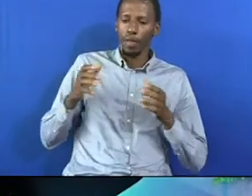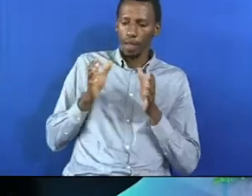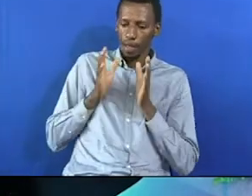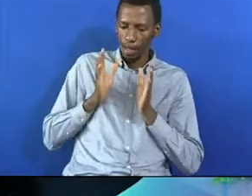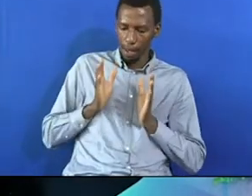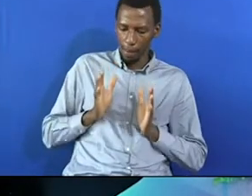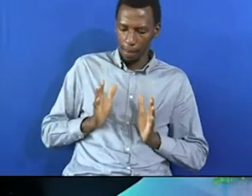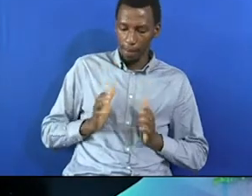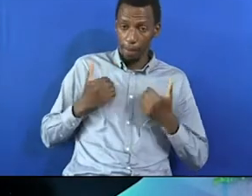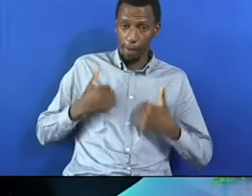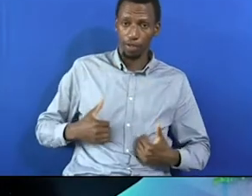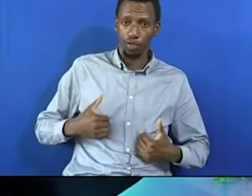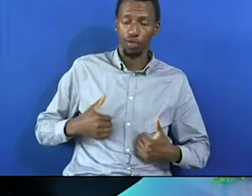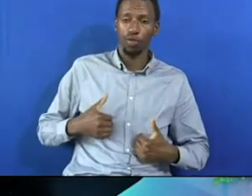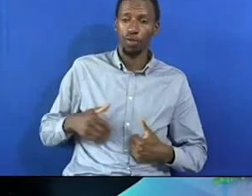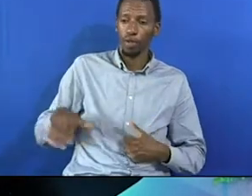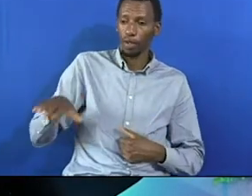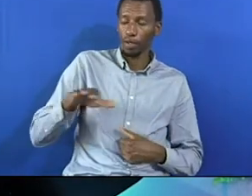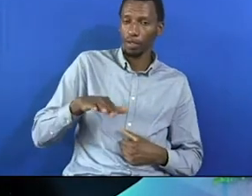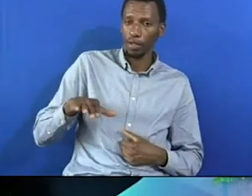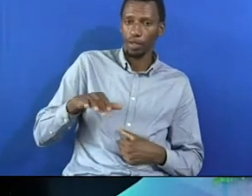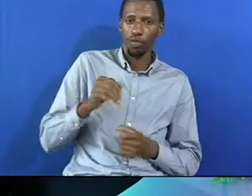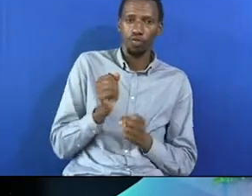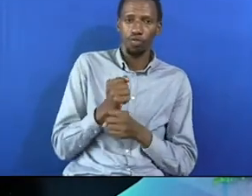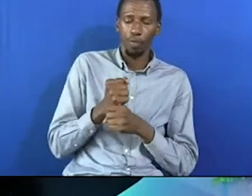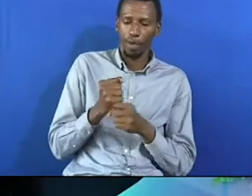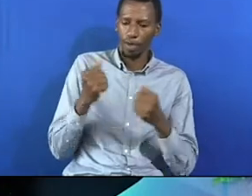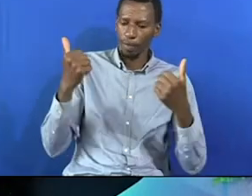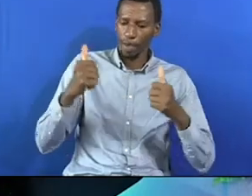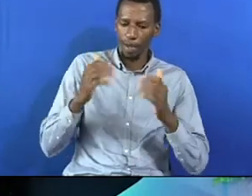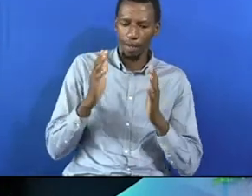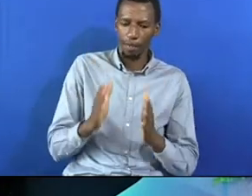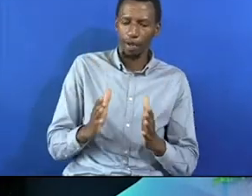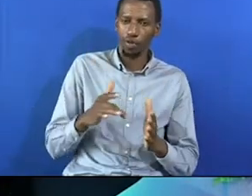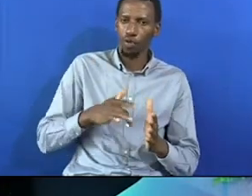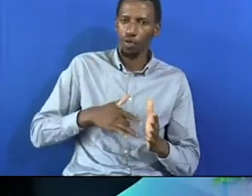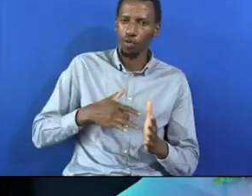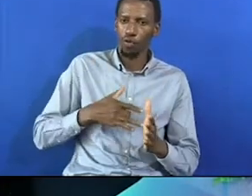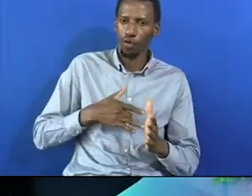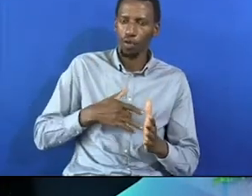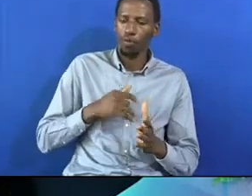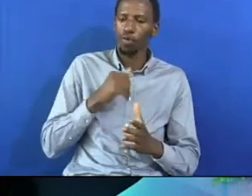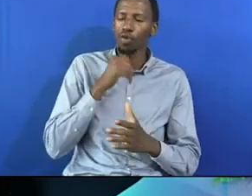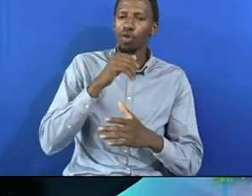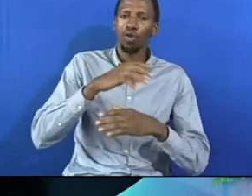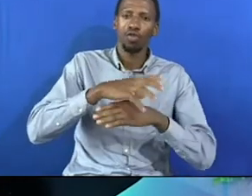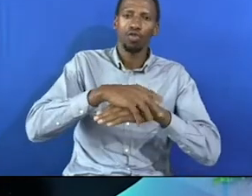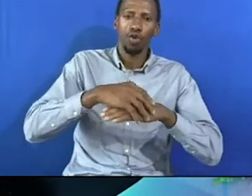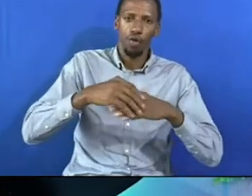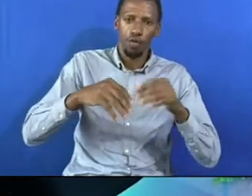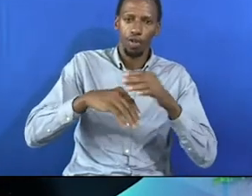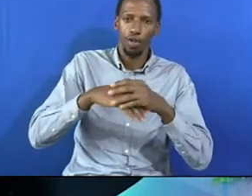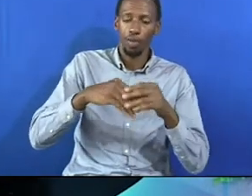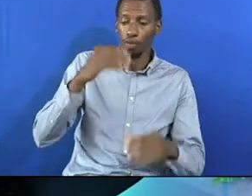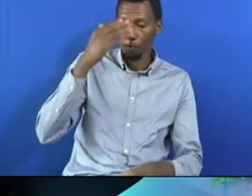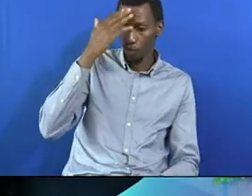space to make anyone uncomfortable because of their marital status.